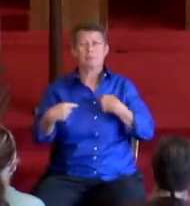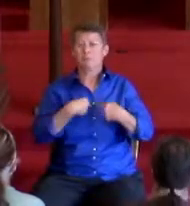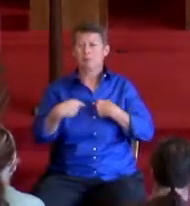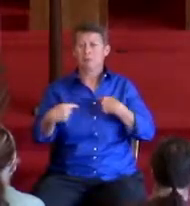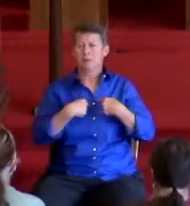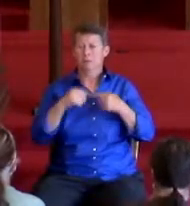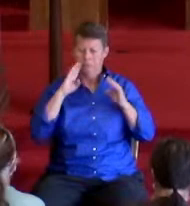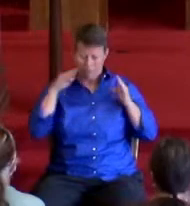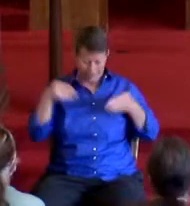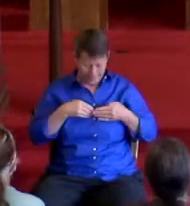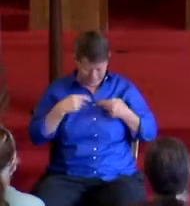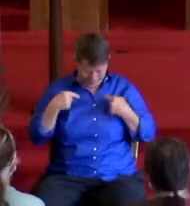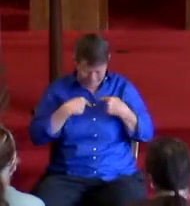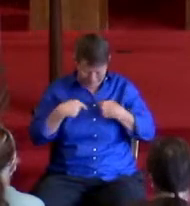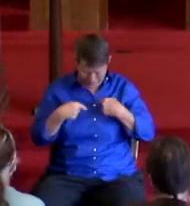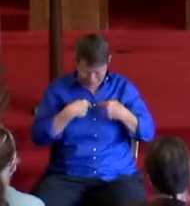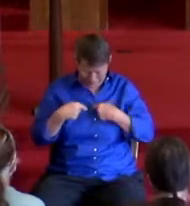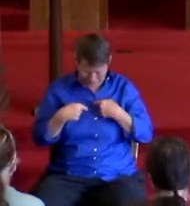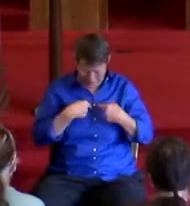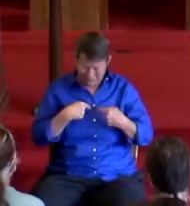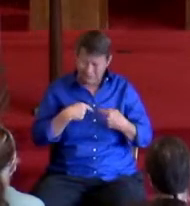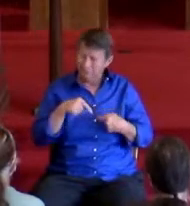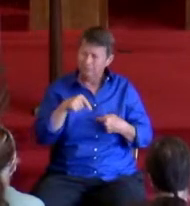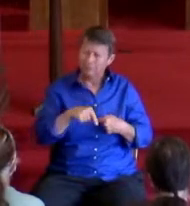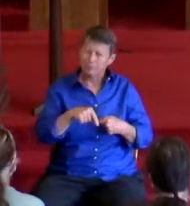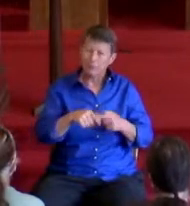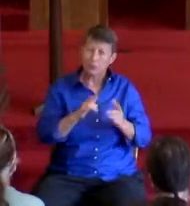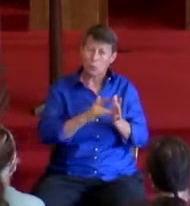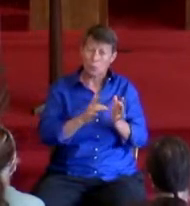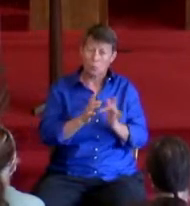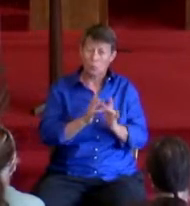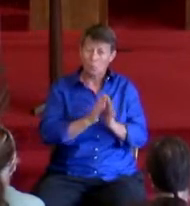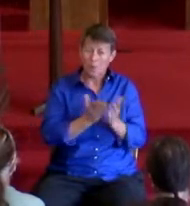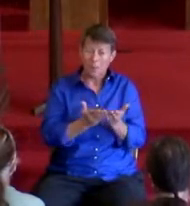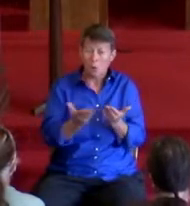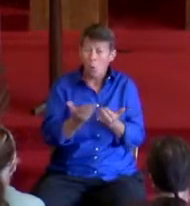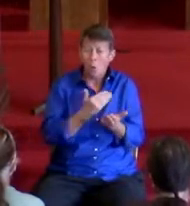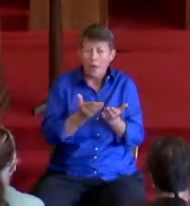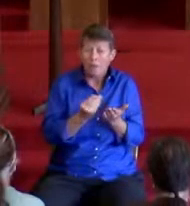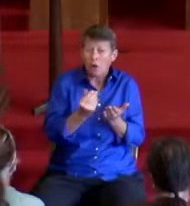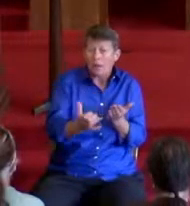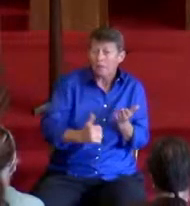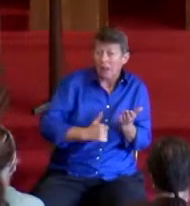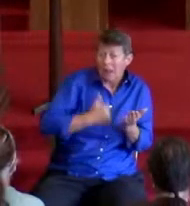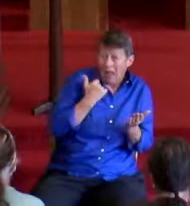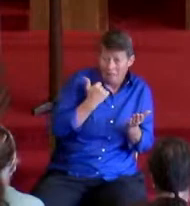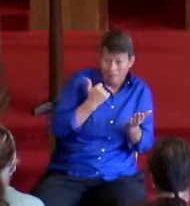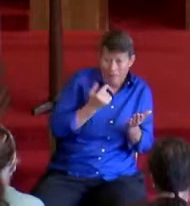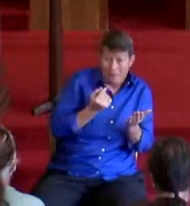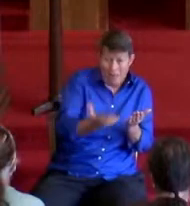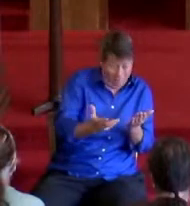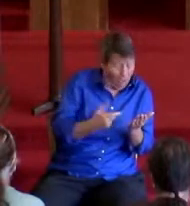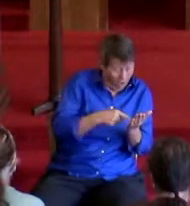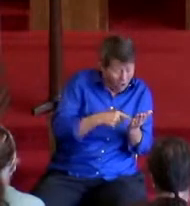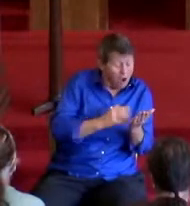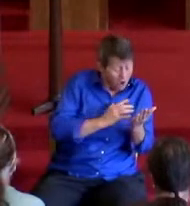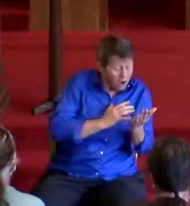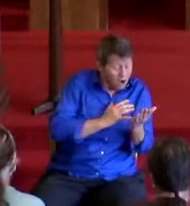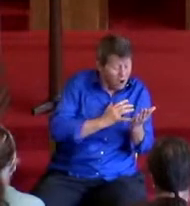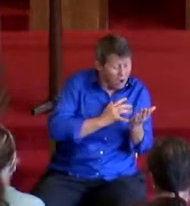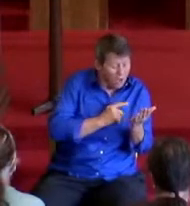We just take from the Bible what gives life and leave what doesn't behind.